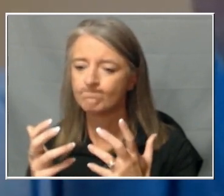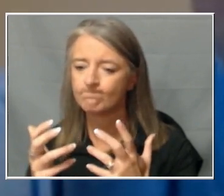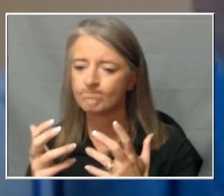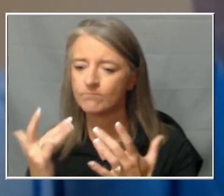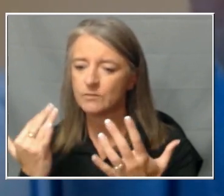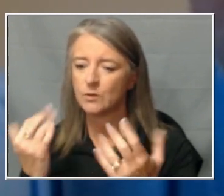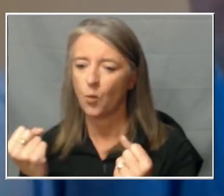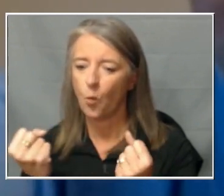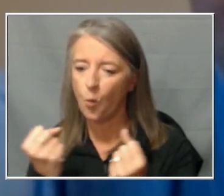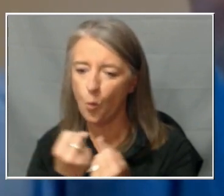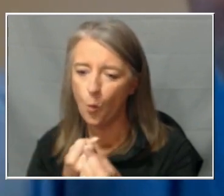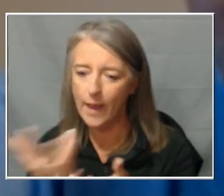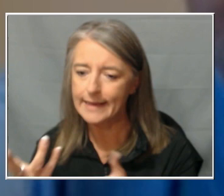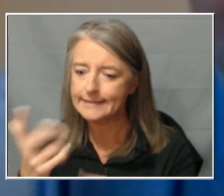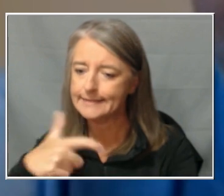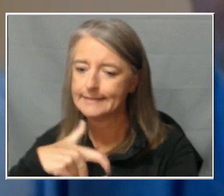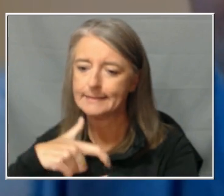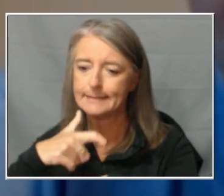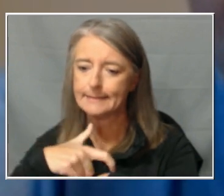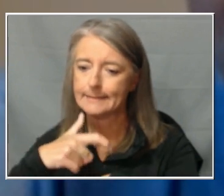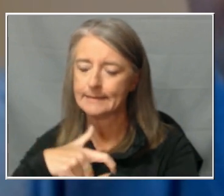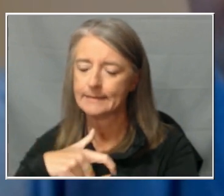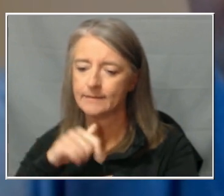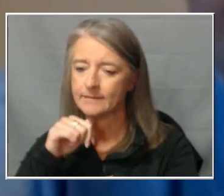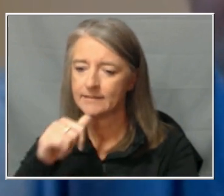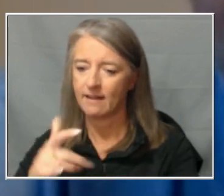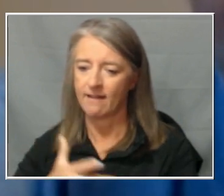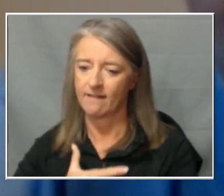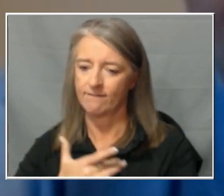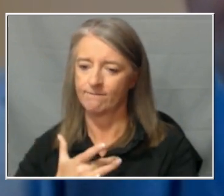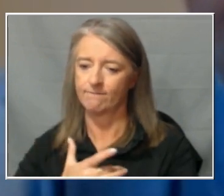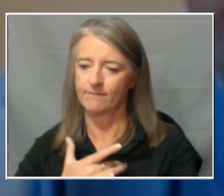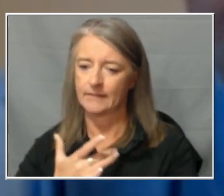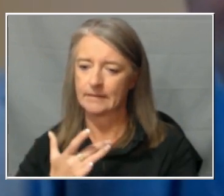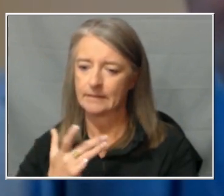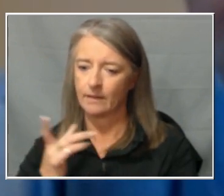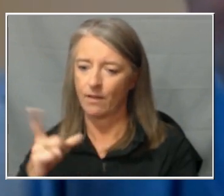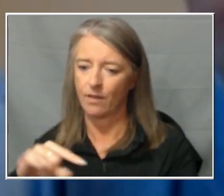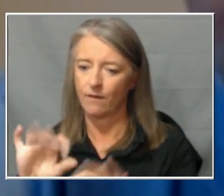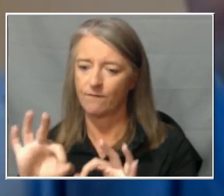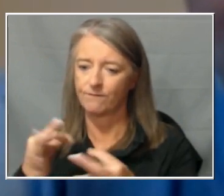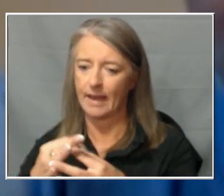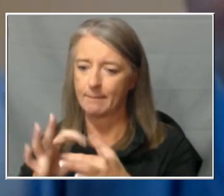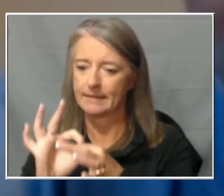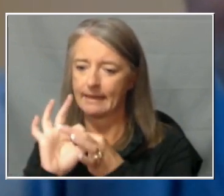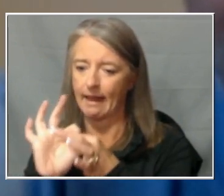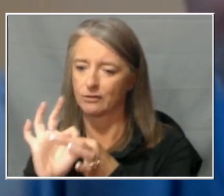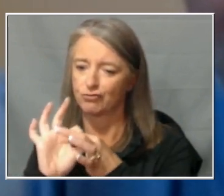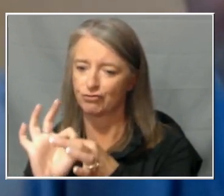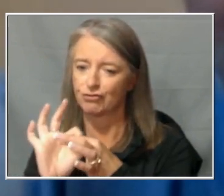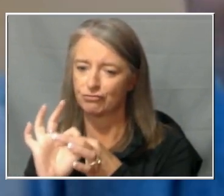don't waste any more time not healing those family connections.